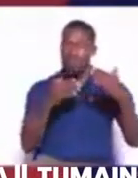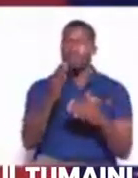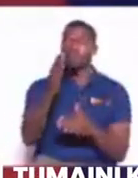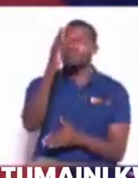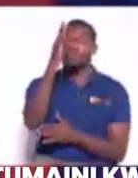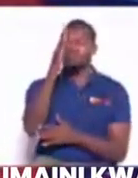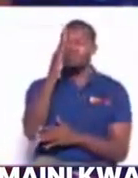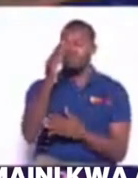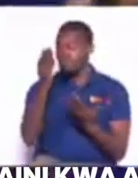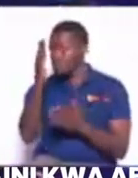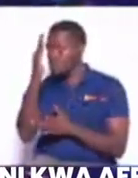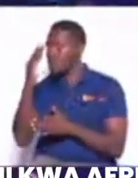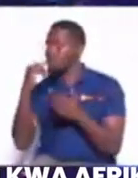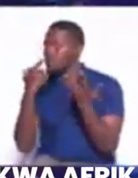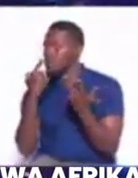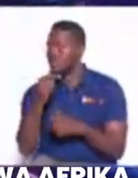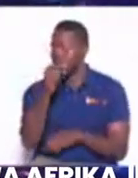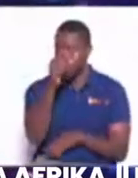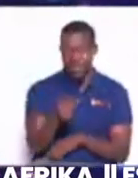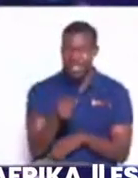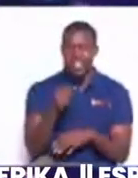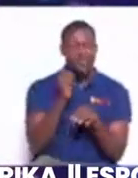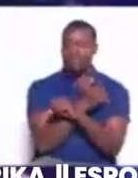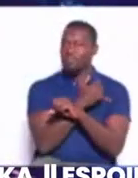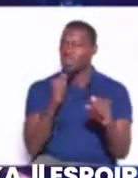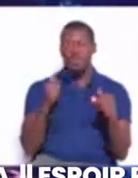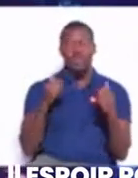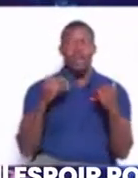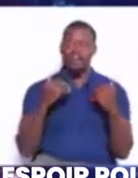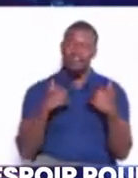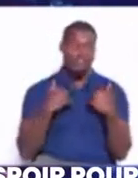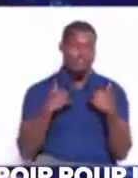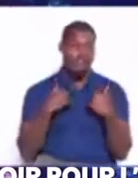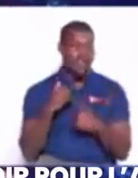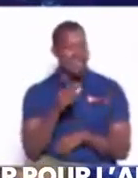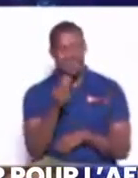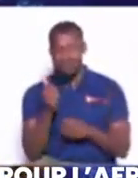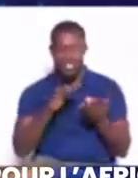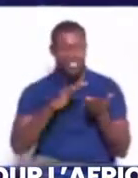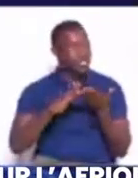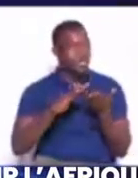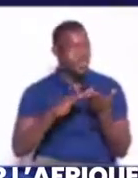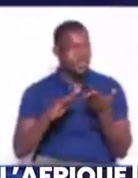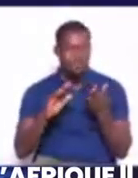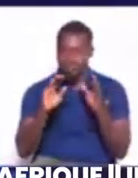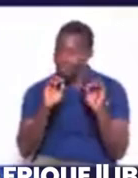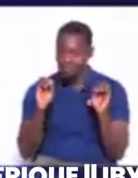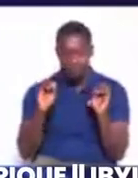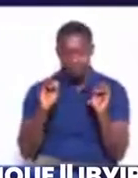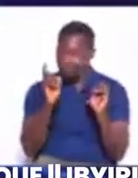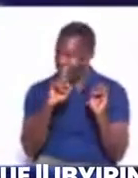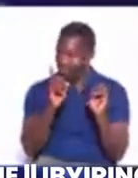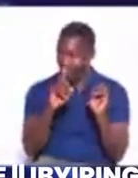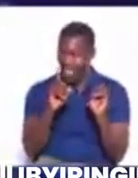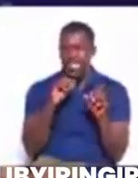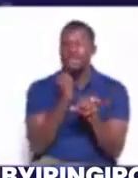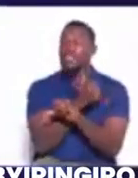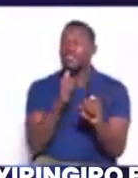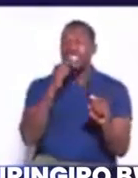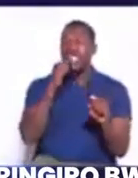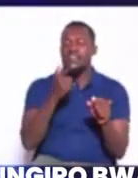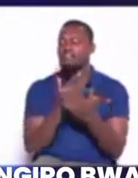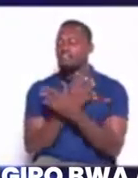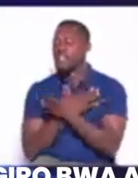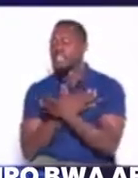cannot say, my friends made me do it. We cannot say, I did this because I was pressured to do it